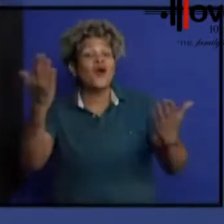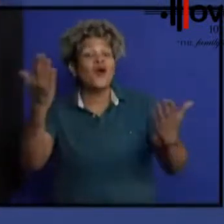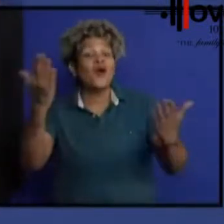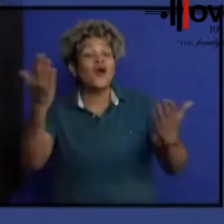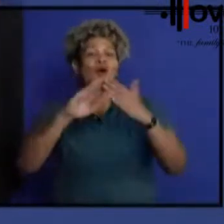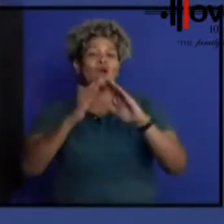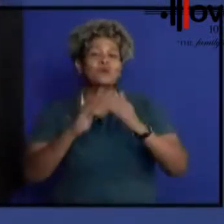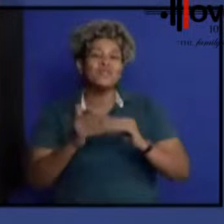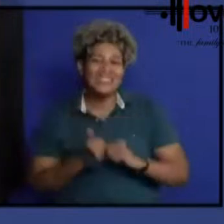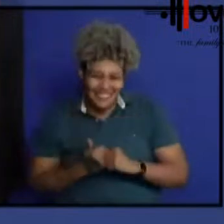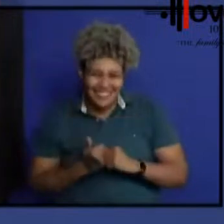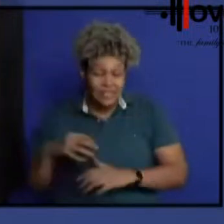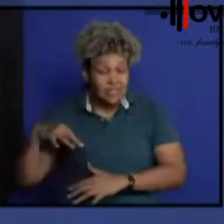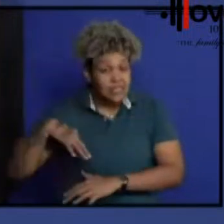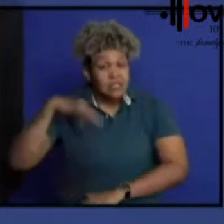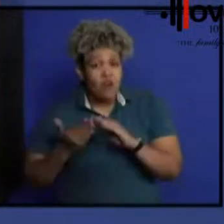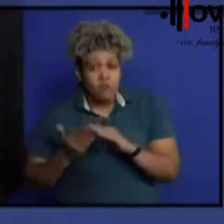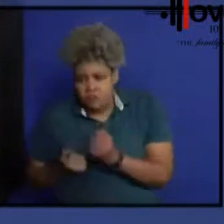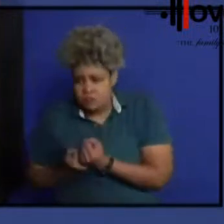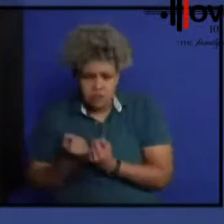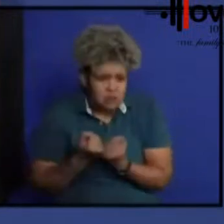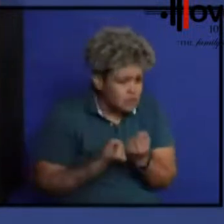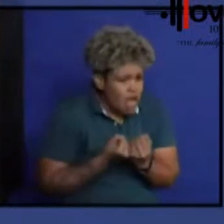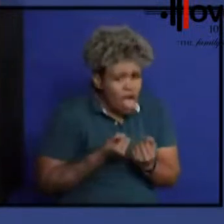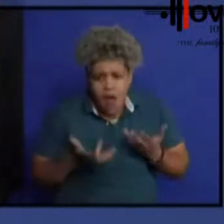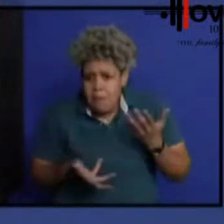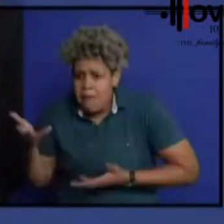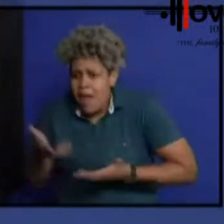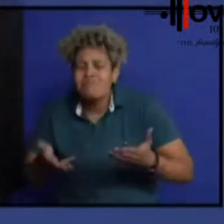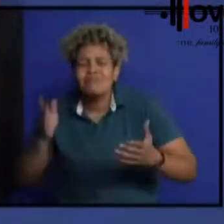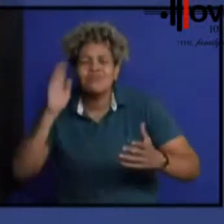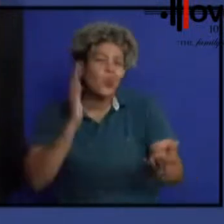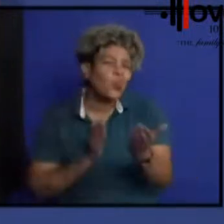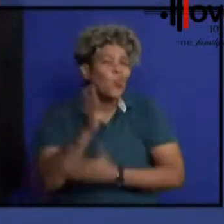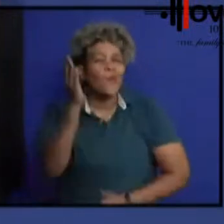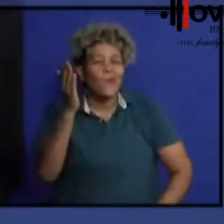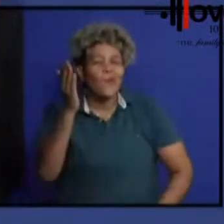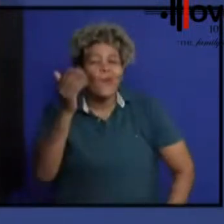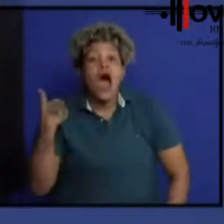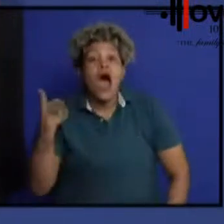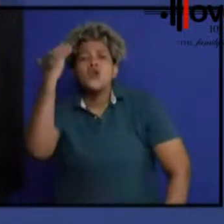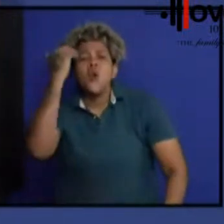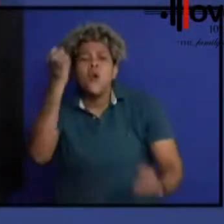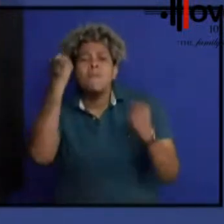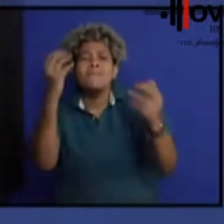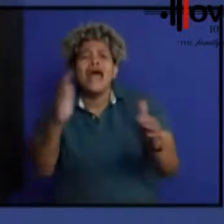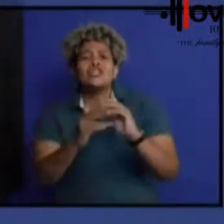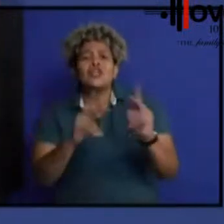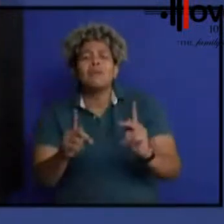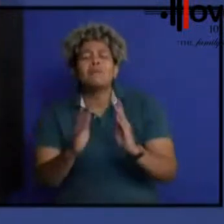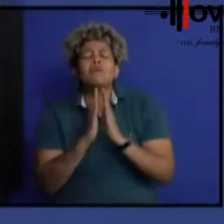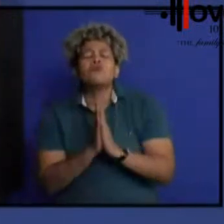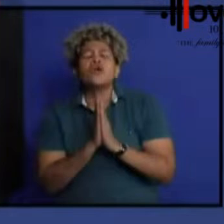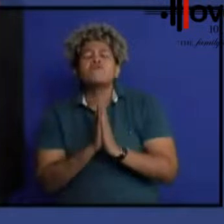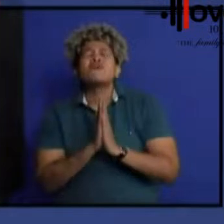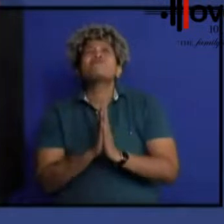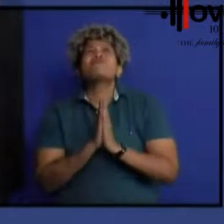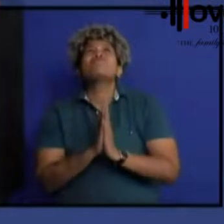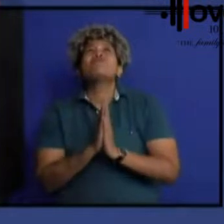is a spirit of community that will pull us through. I know there are many Jamaicans praying right